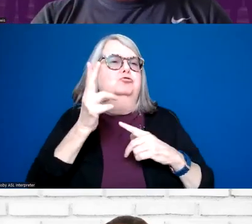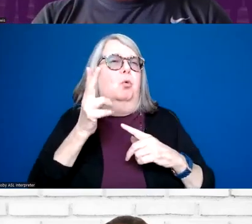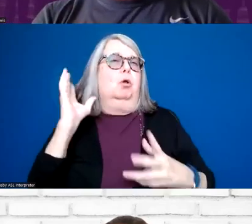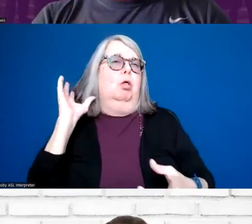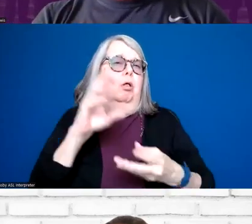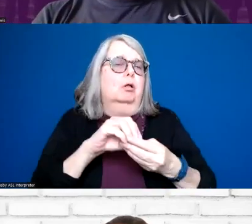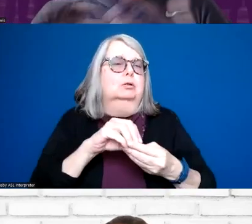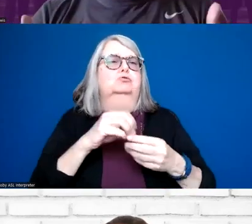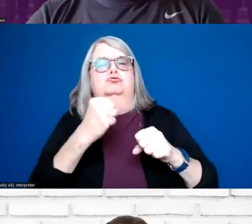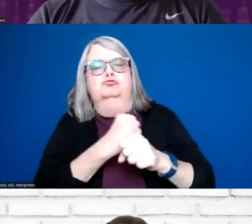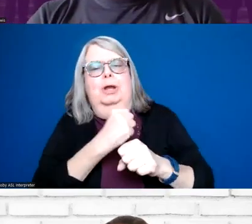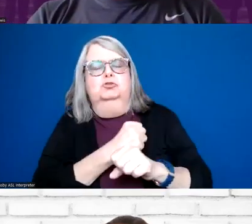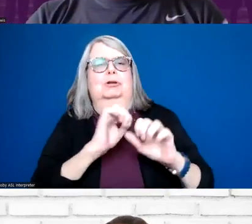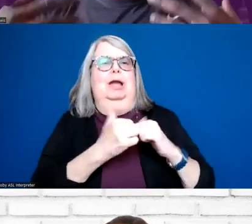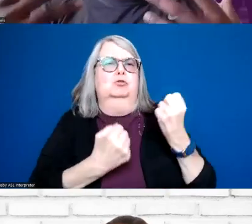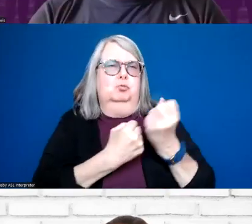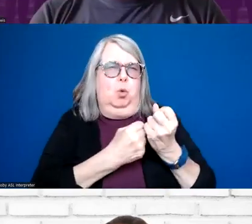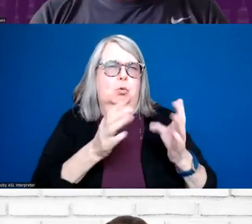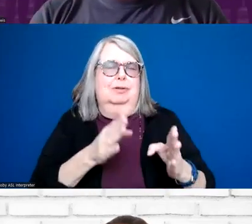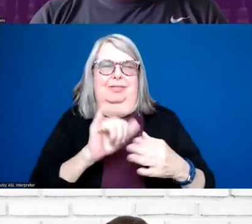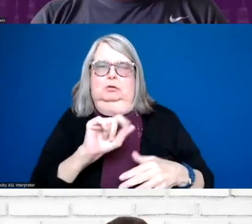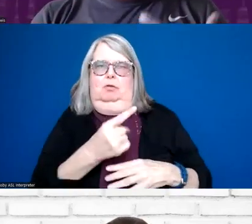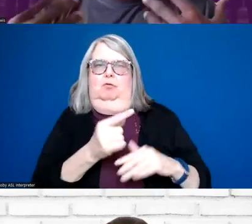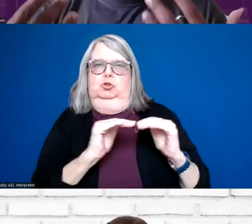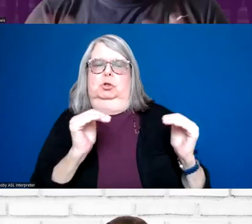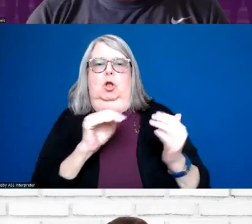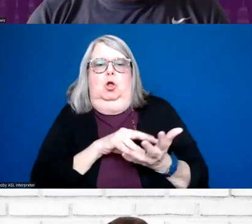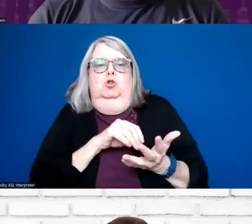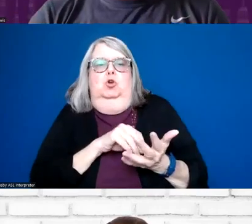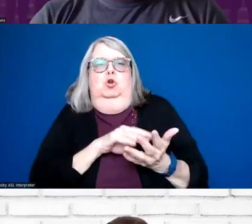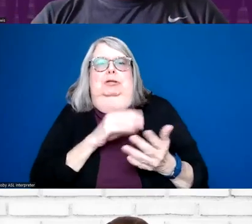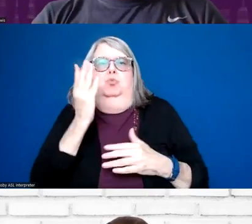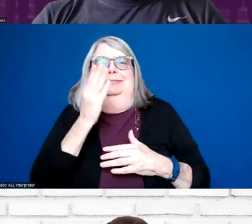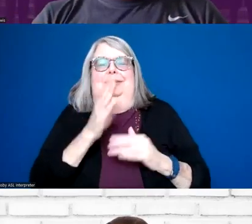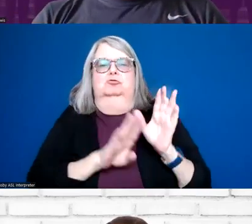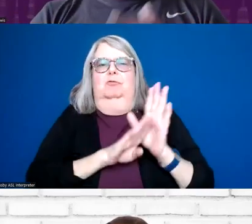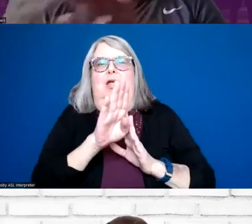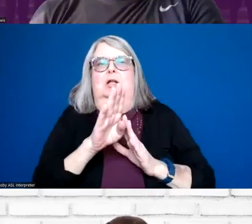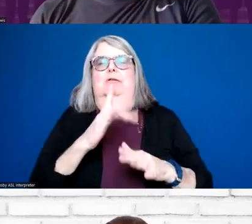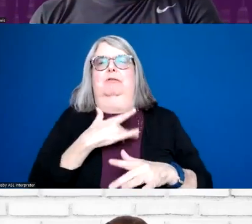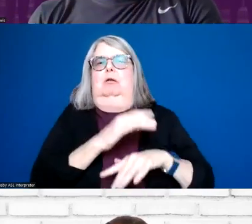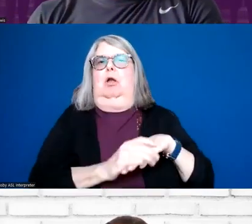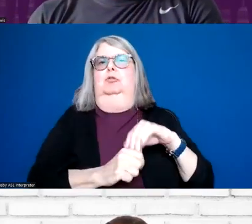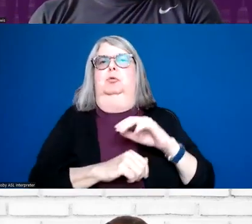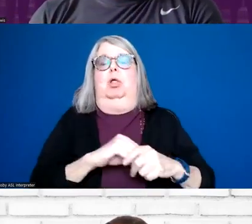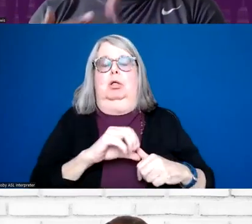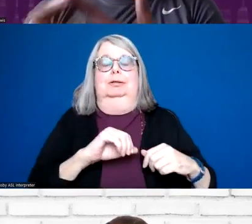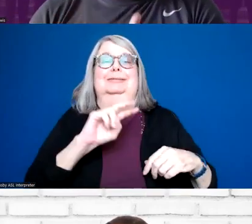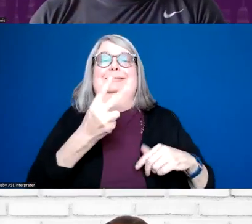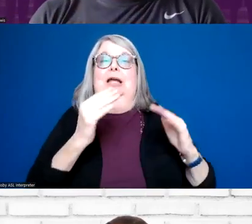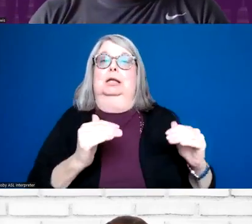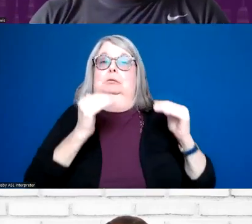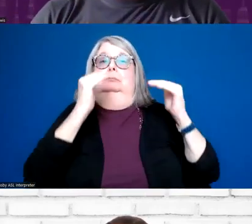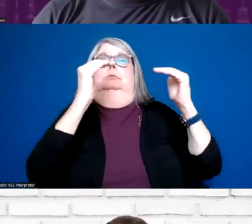of supporting someone. So that's the first part of it, is learning the presentation, developing a sense of comfort. The second tier